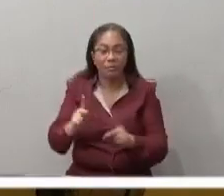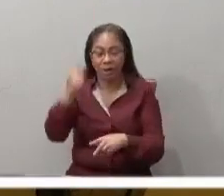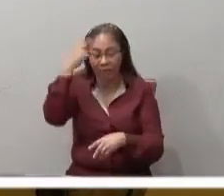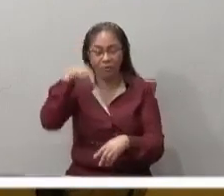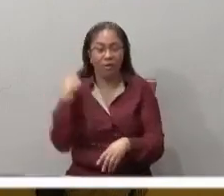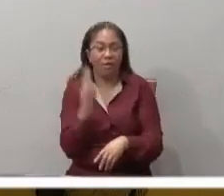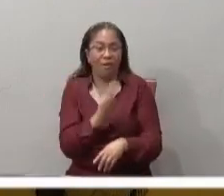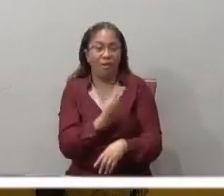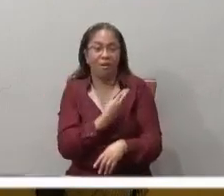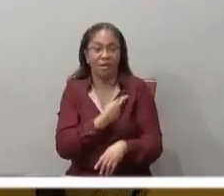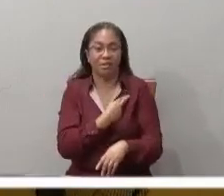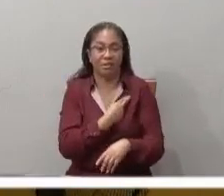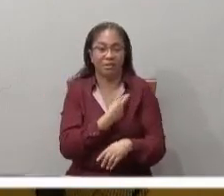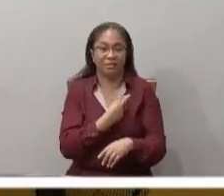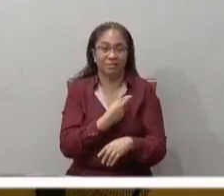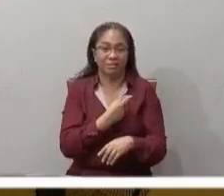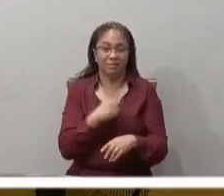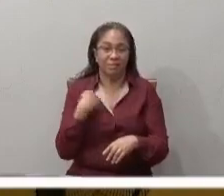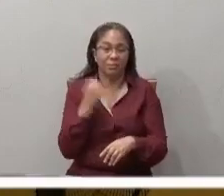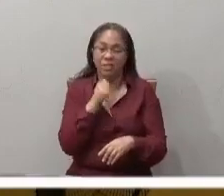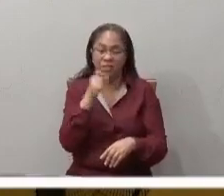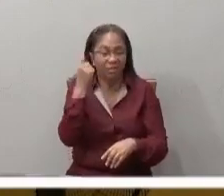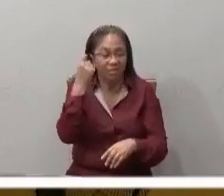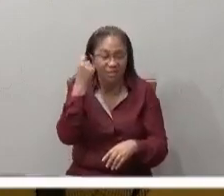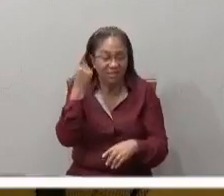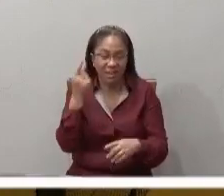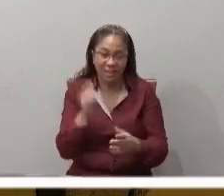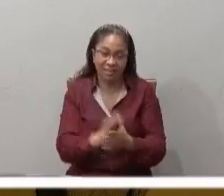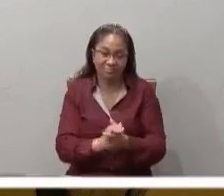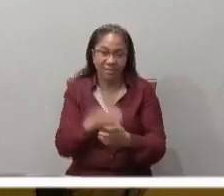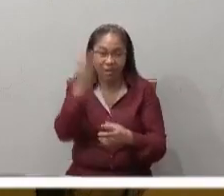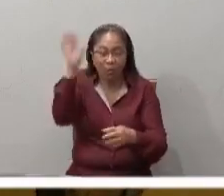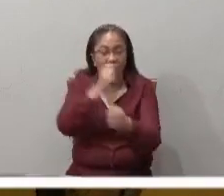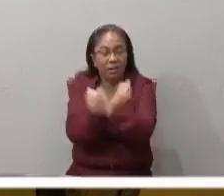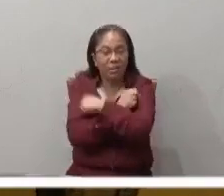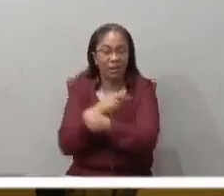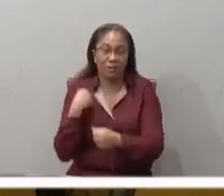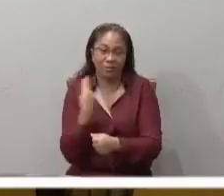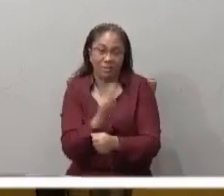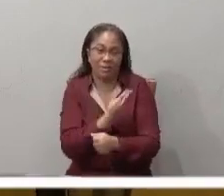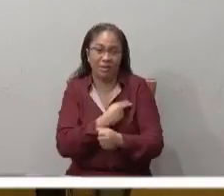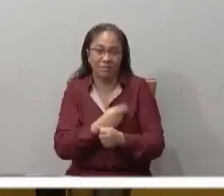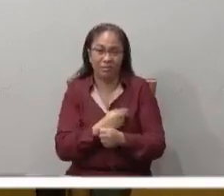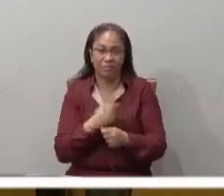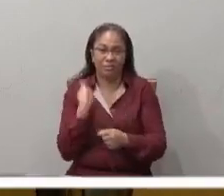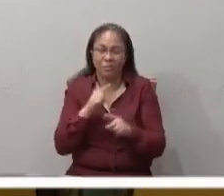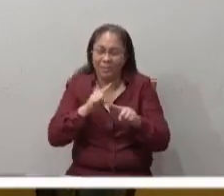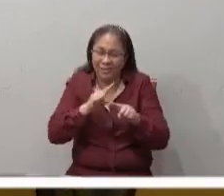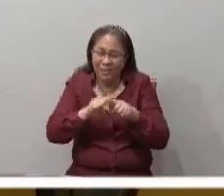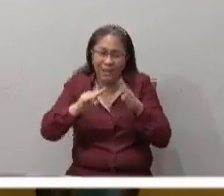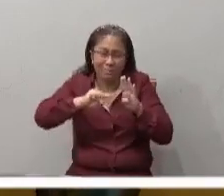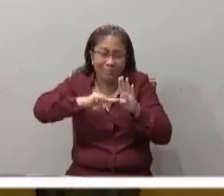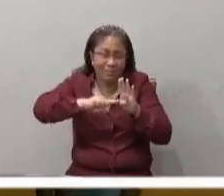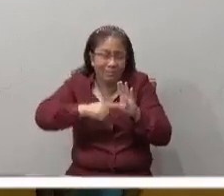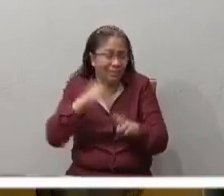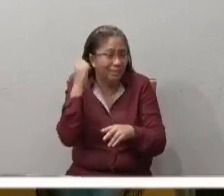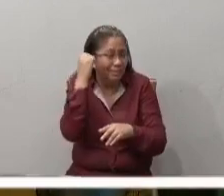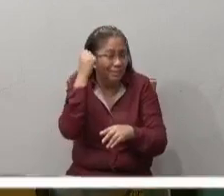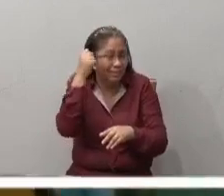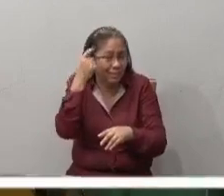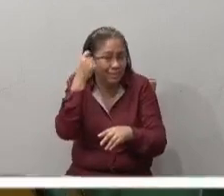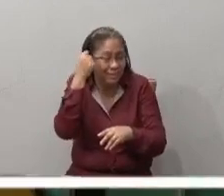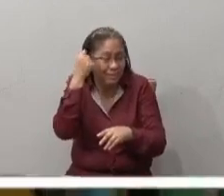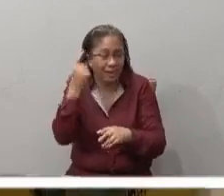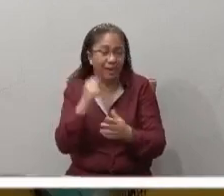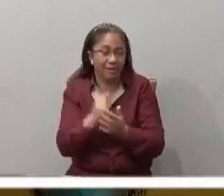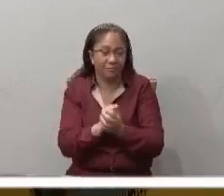us in all of his love for us, his people. We don't begin to fathom the joy to which we have